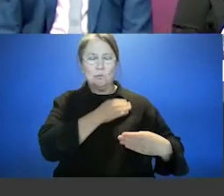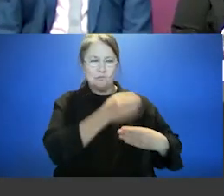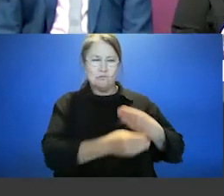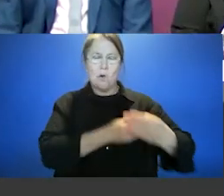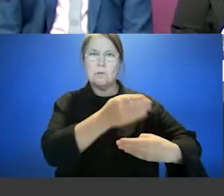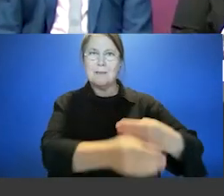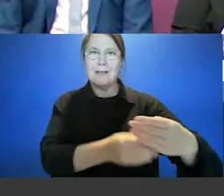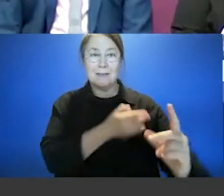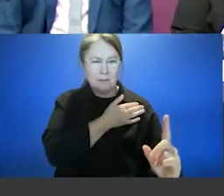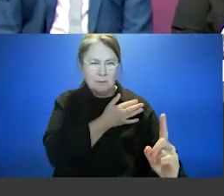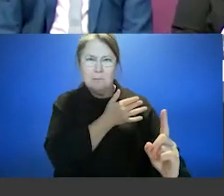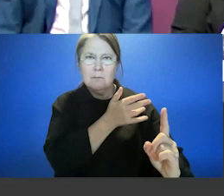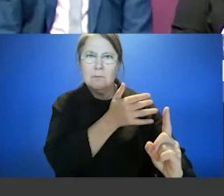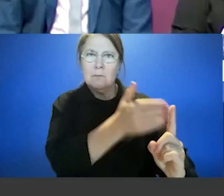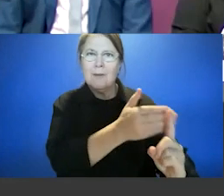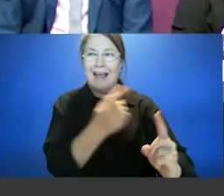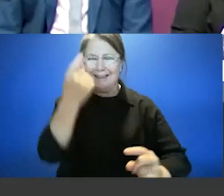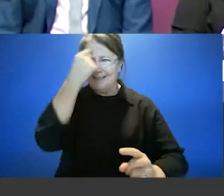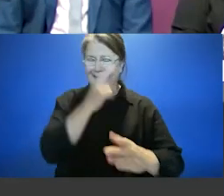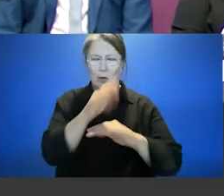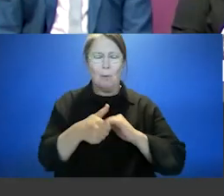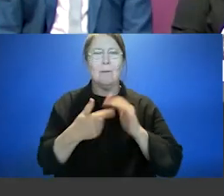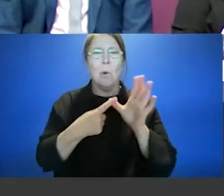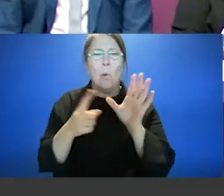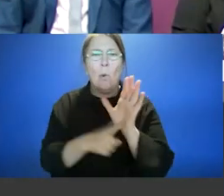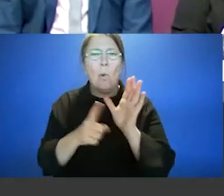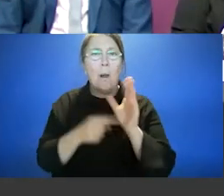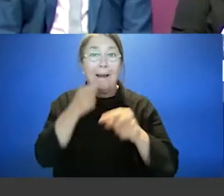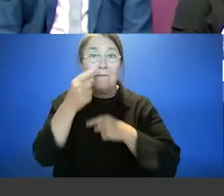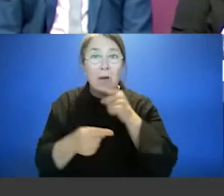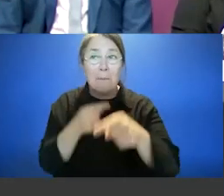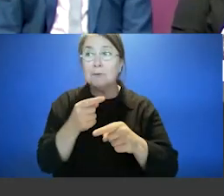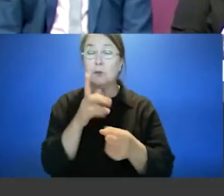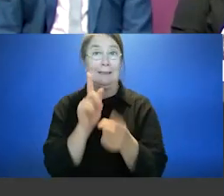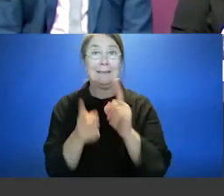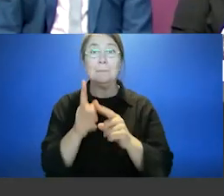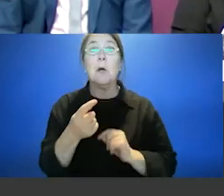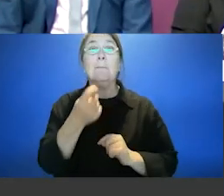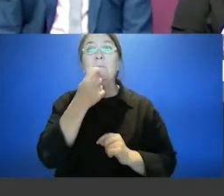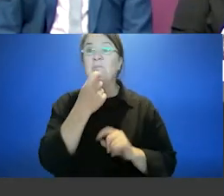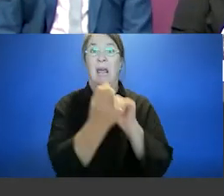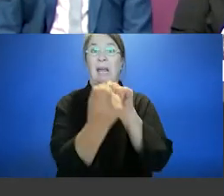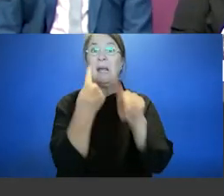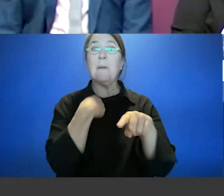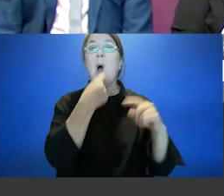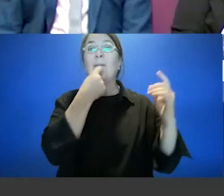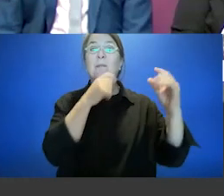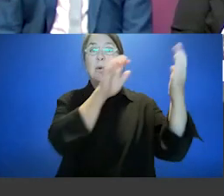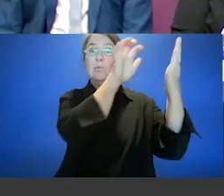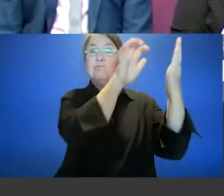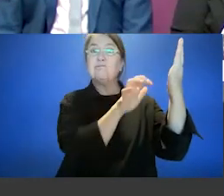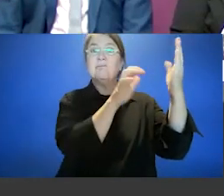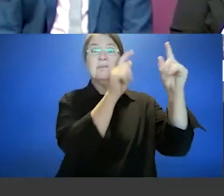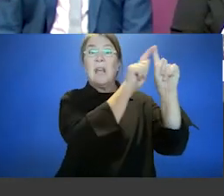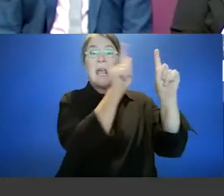consideration all the information. That information may be a few sentences in an email or a few sentences in